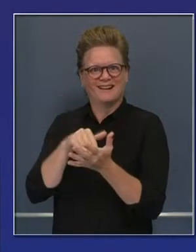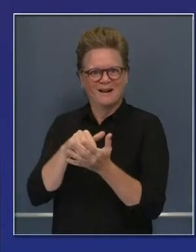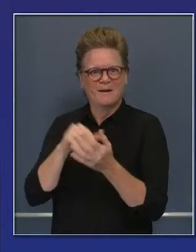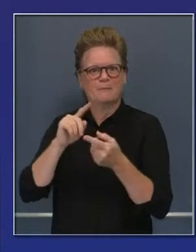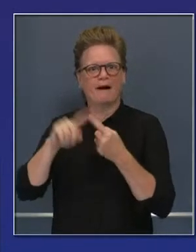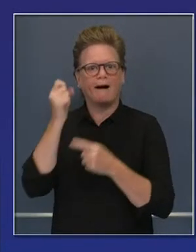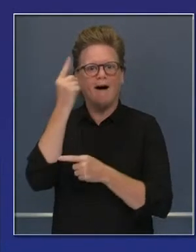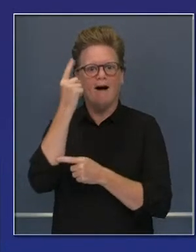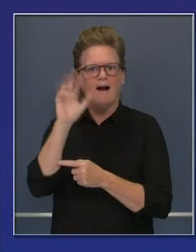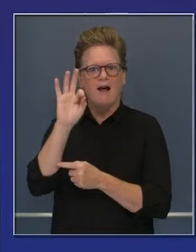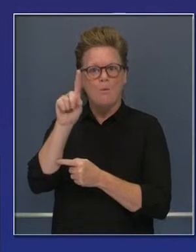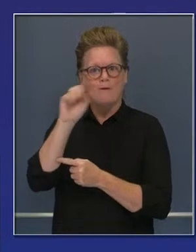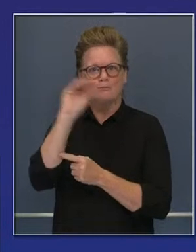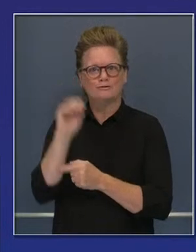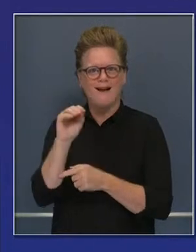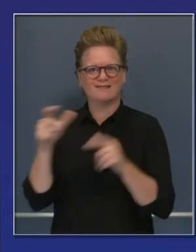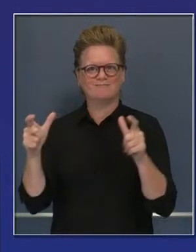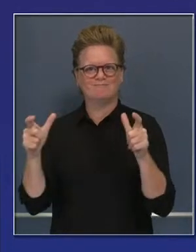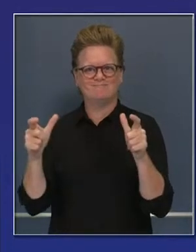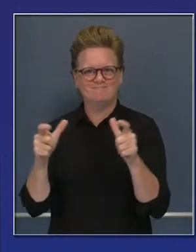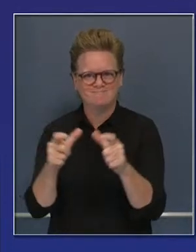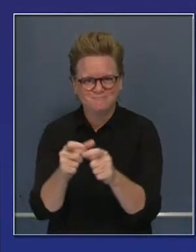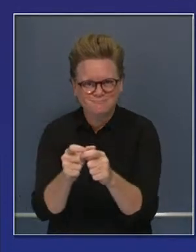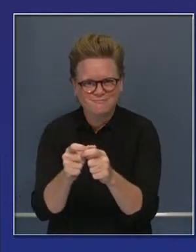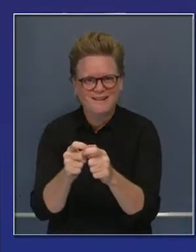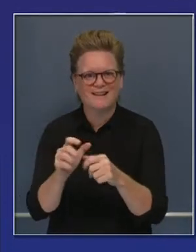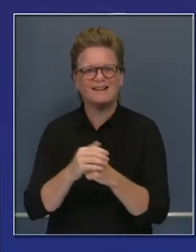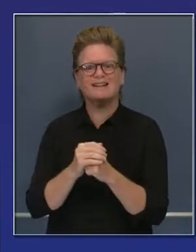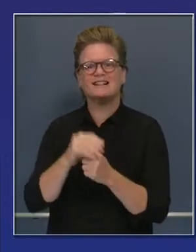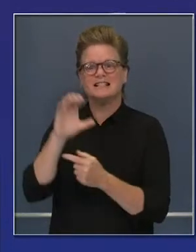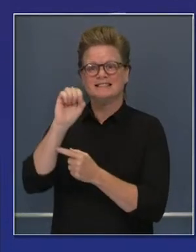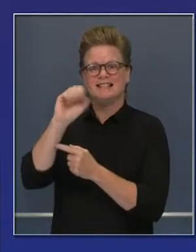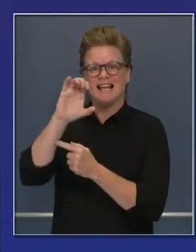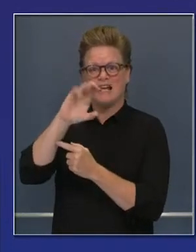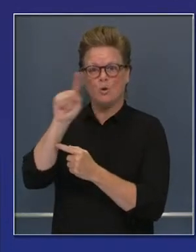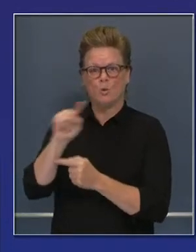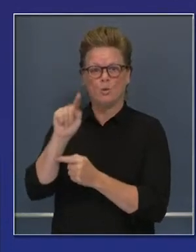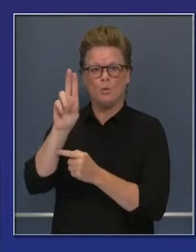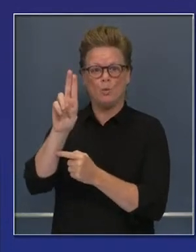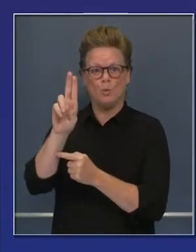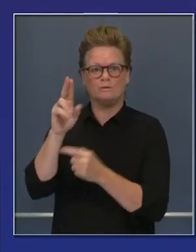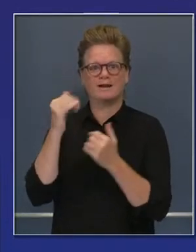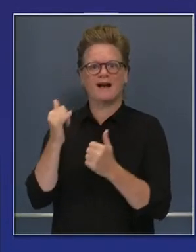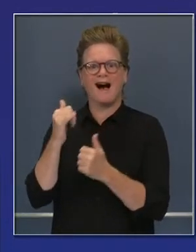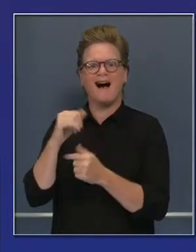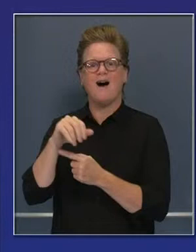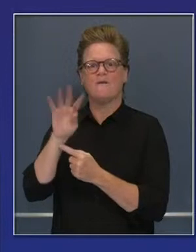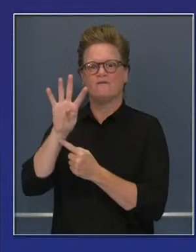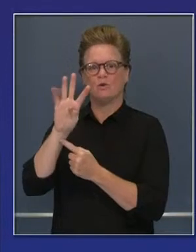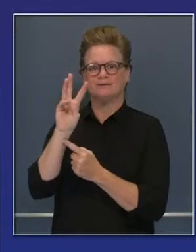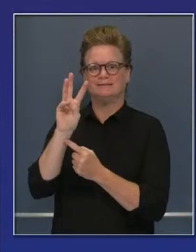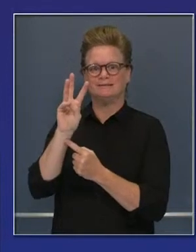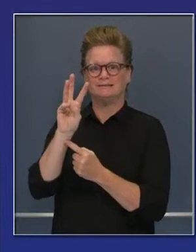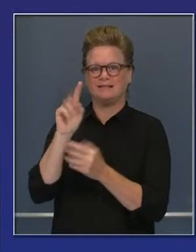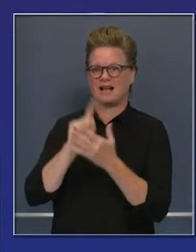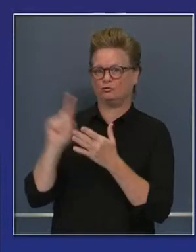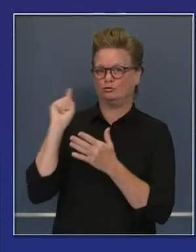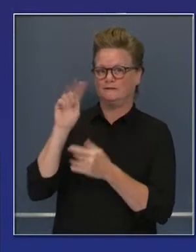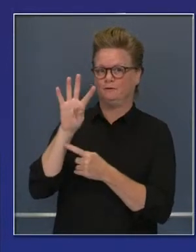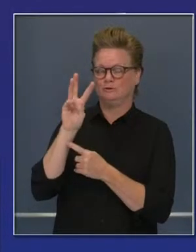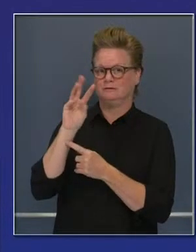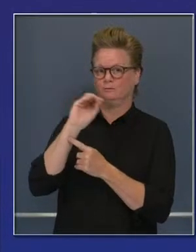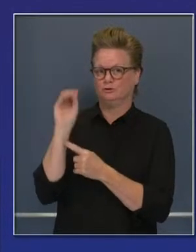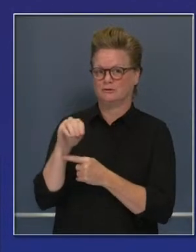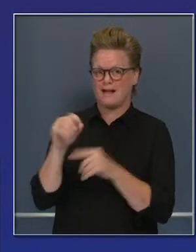containment. The CZU fire down there, the Santa Cruz Mountains, 46% contained last week. We're now